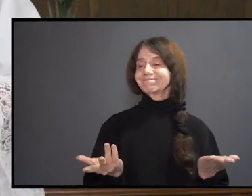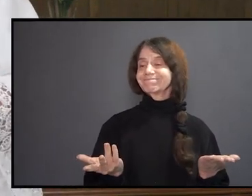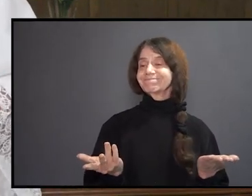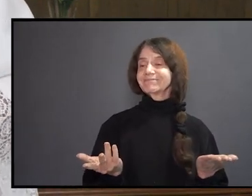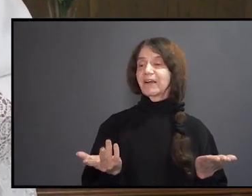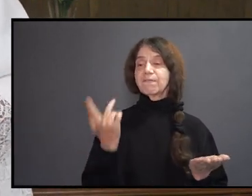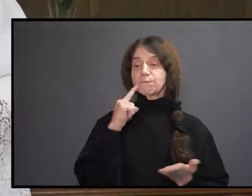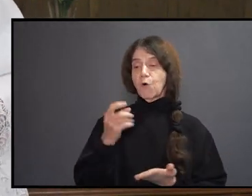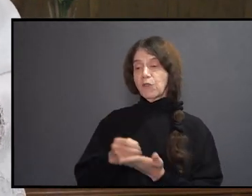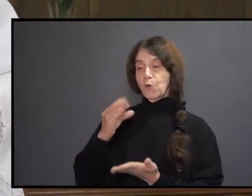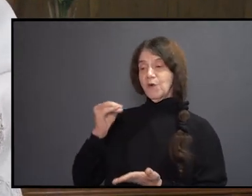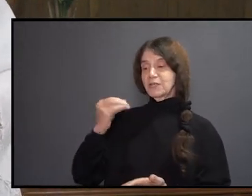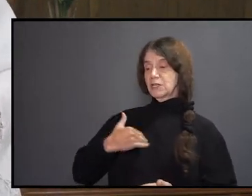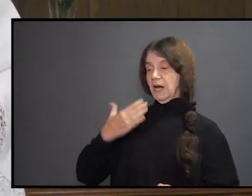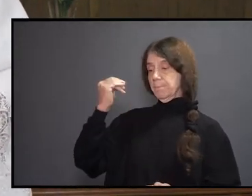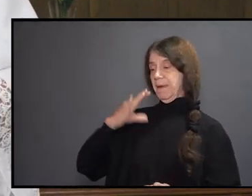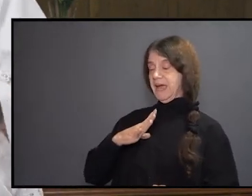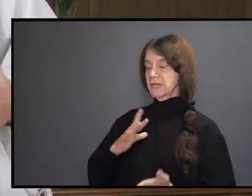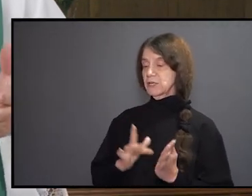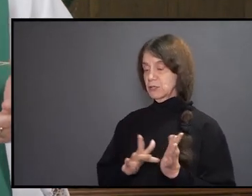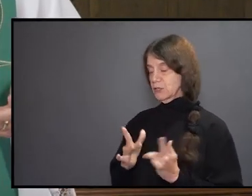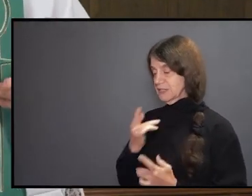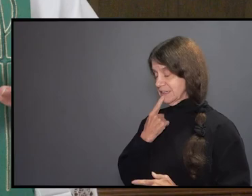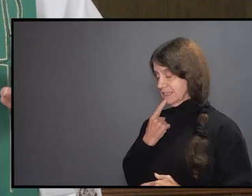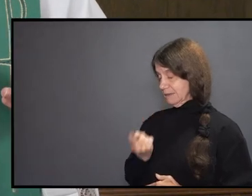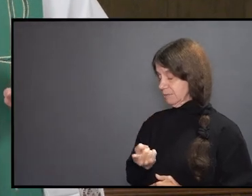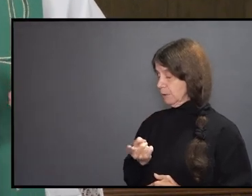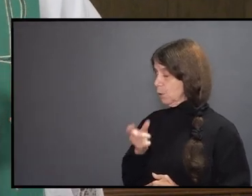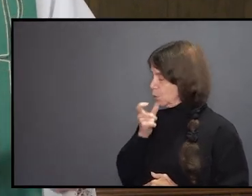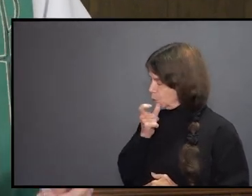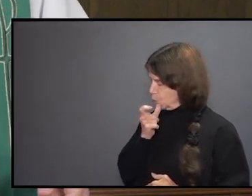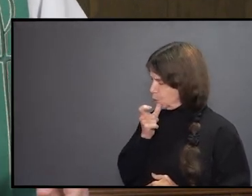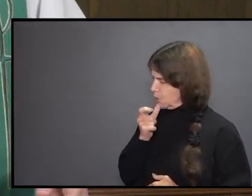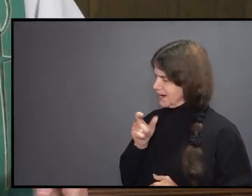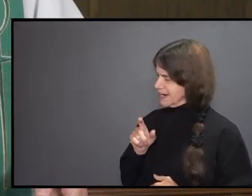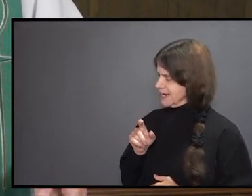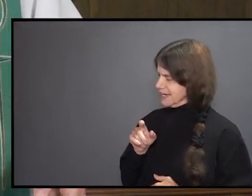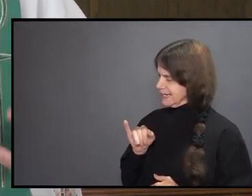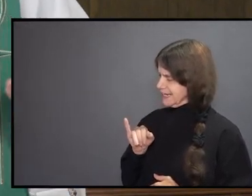To the rich young man, Jesus said, who alone was good.